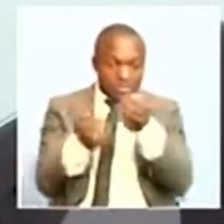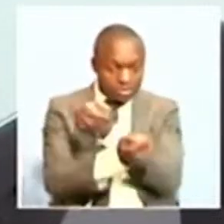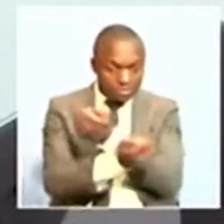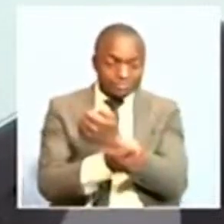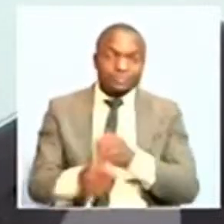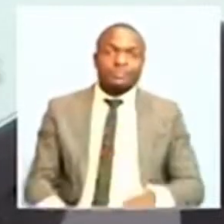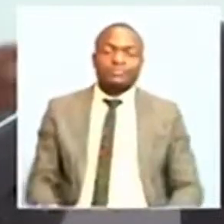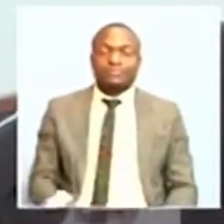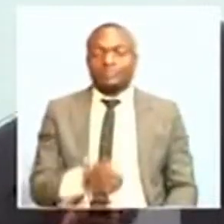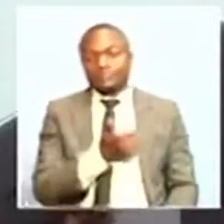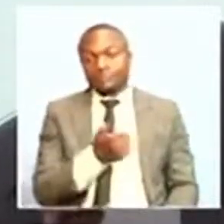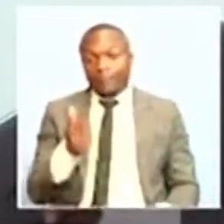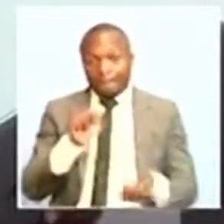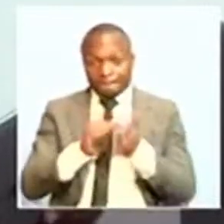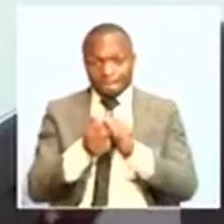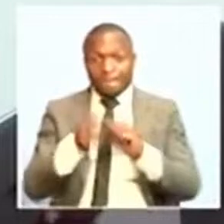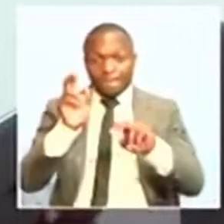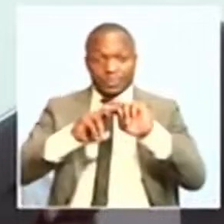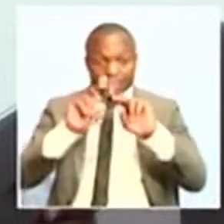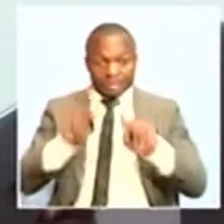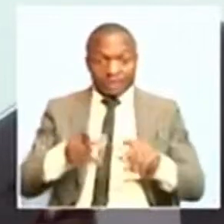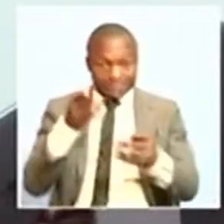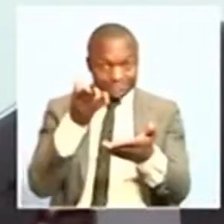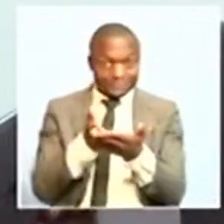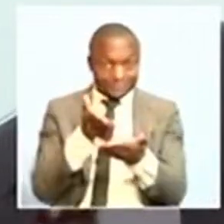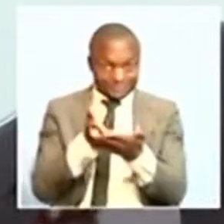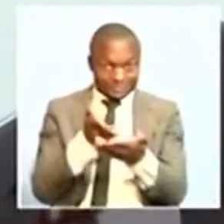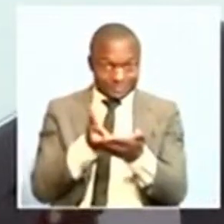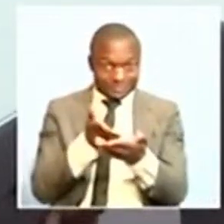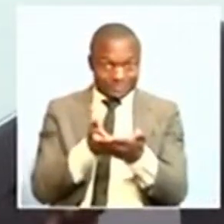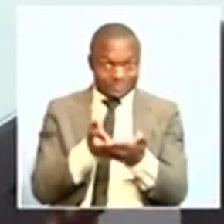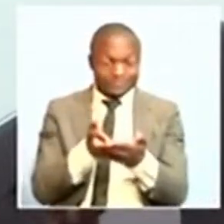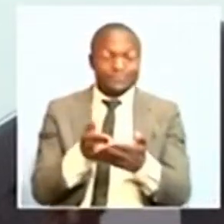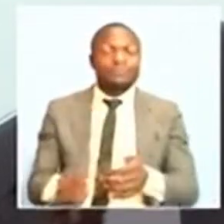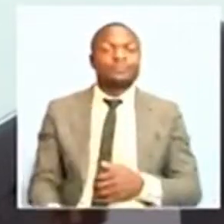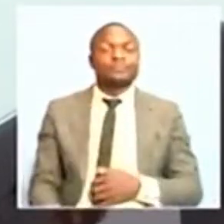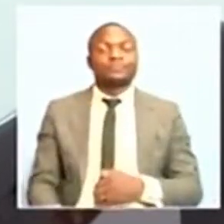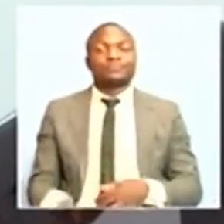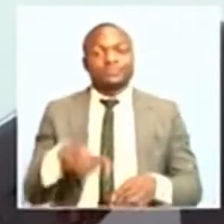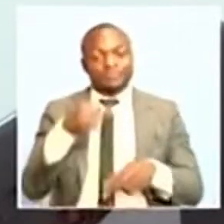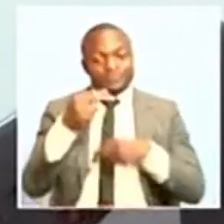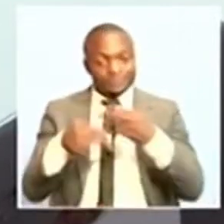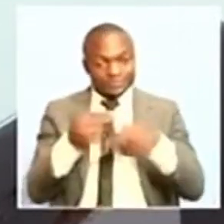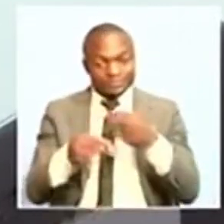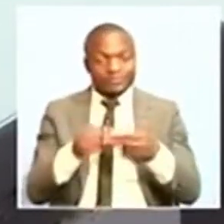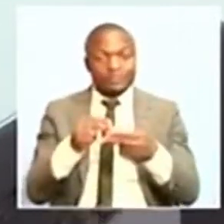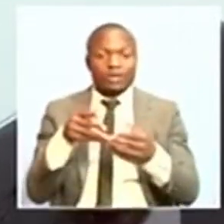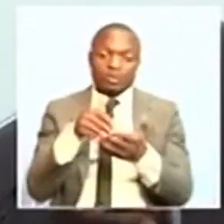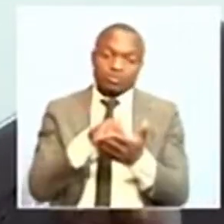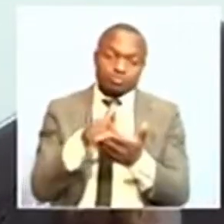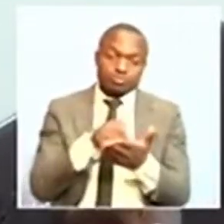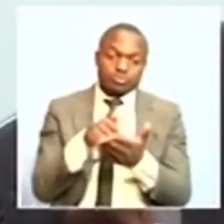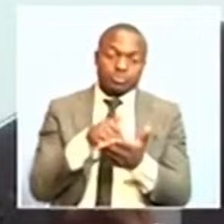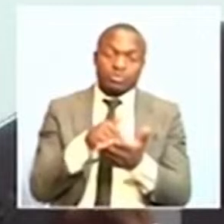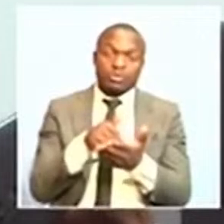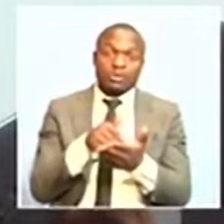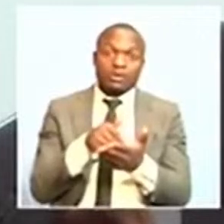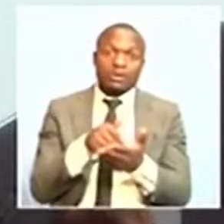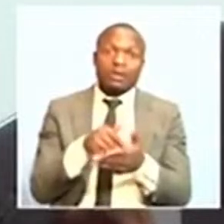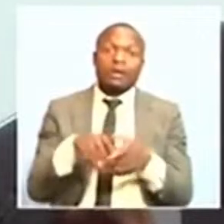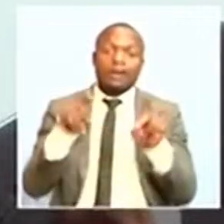The other implication, Honorable Chair, of this automatic indexing, it means that it will also weaken consumer purchasing